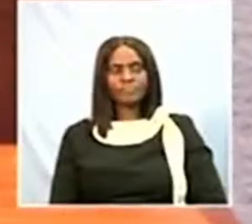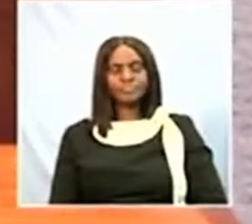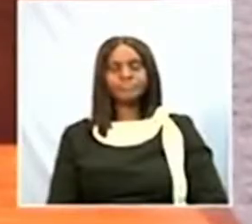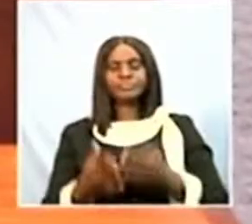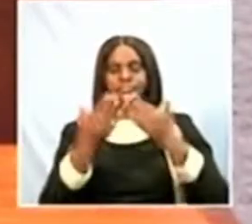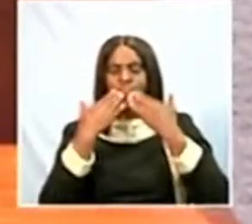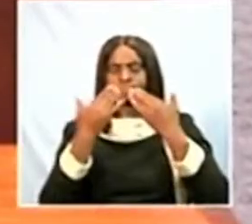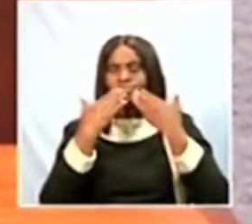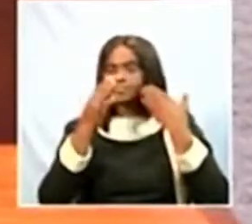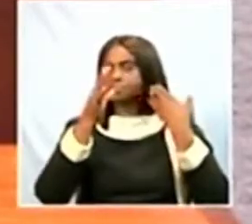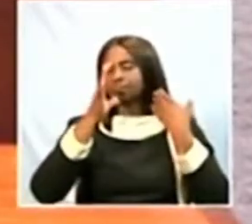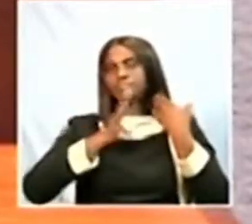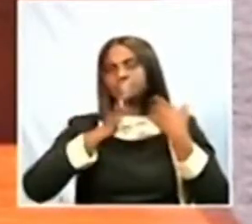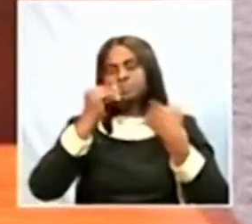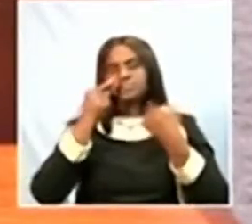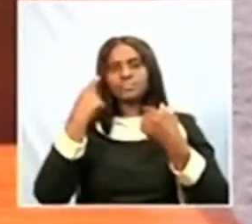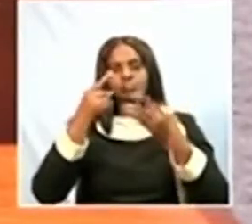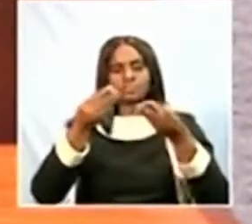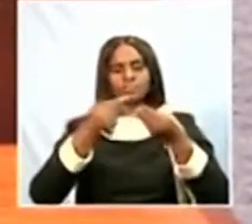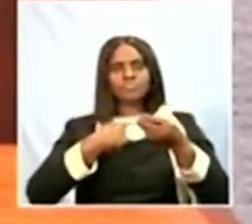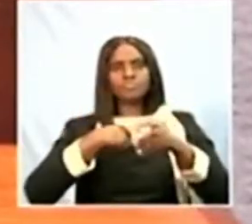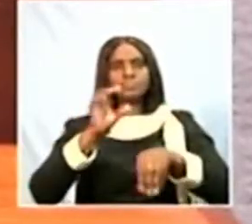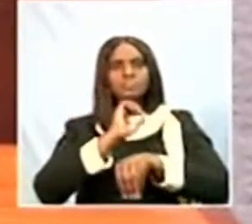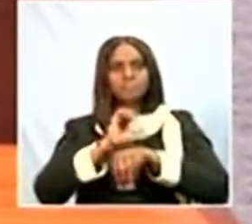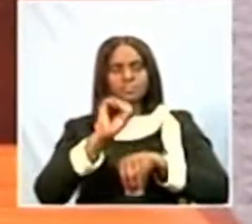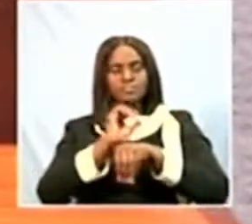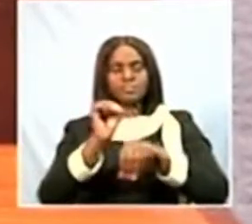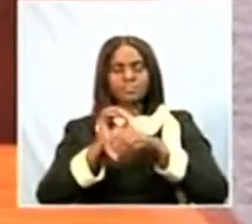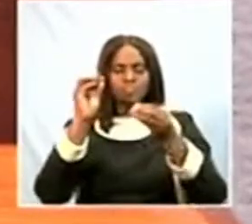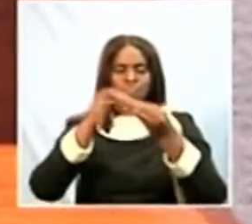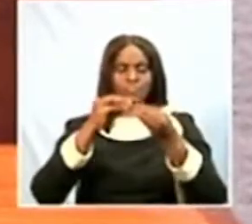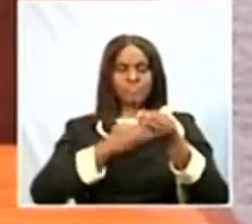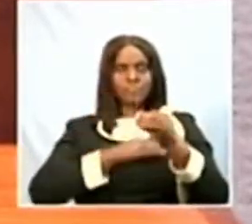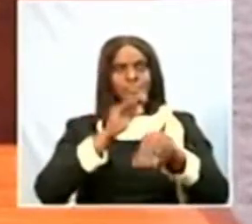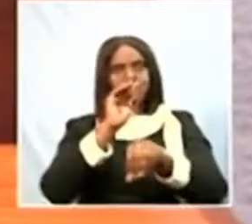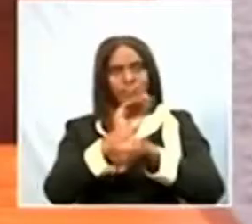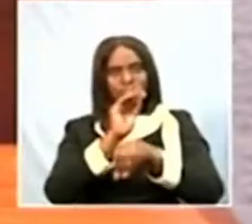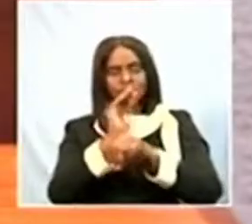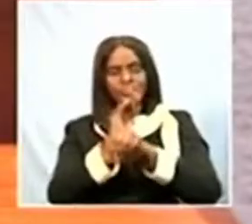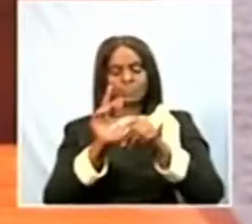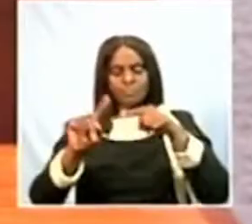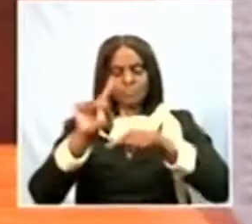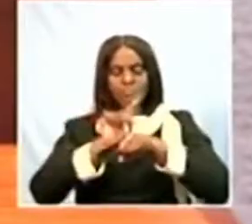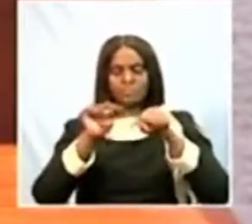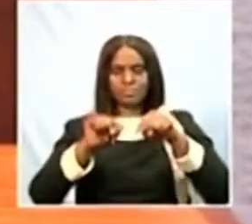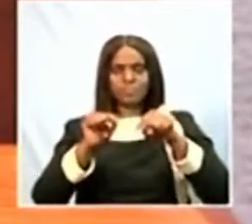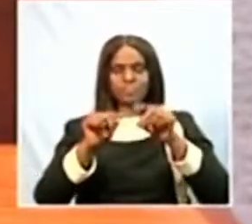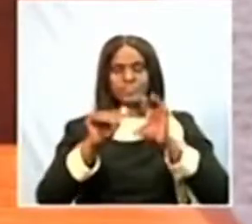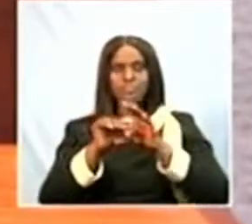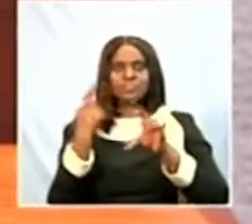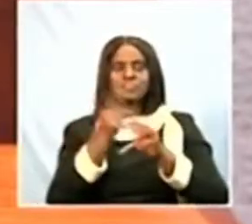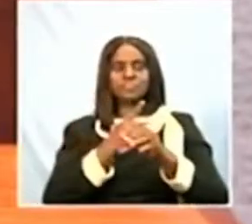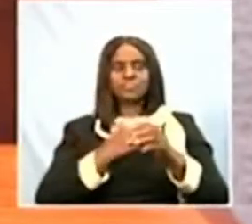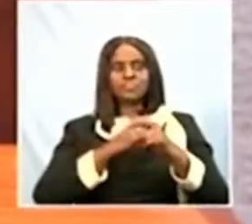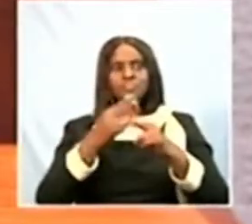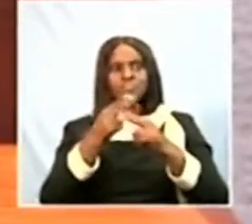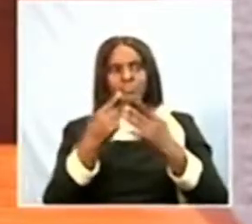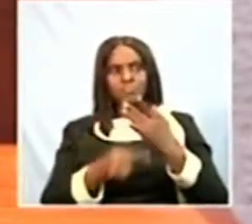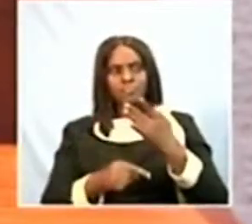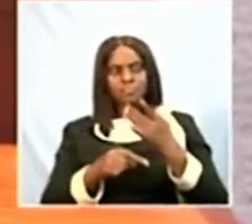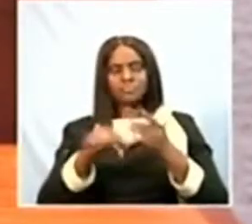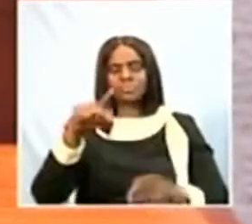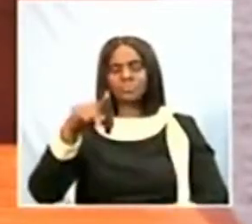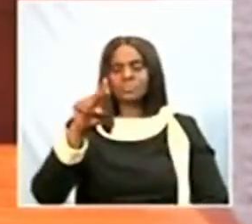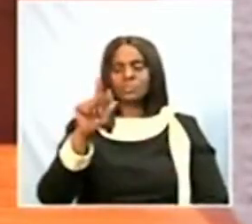Thank you, Madam Speaker, for giving me this opportunity to add my voice to the motion of today in this August House. My name is Krishida Piri and